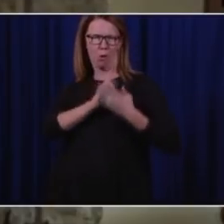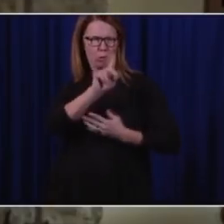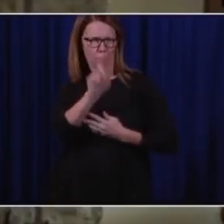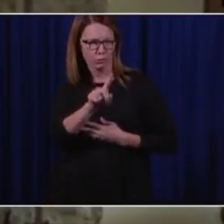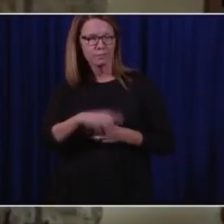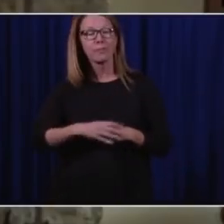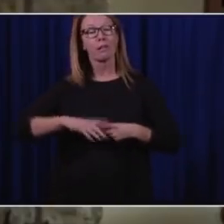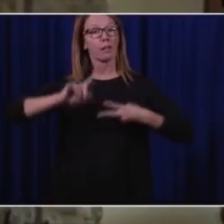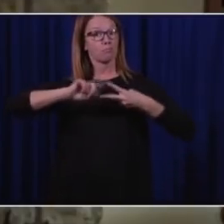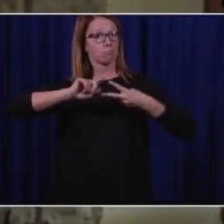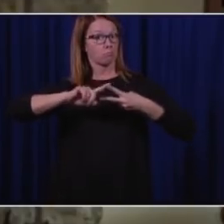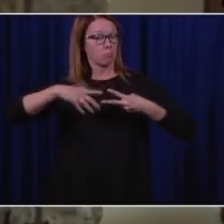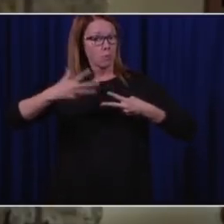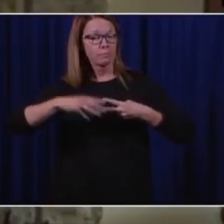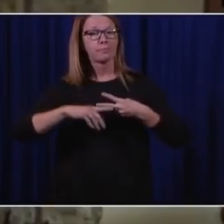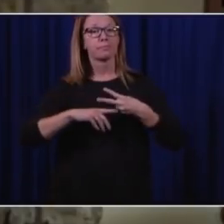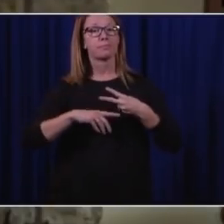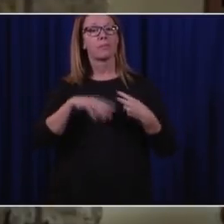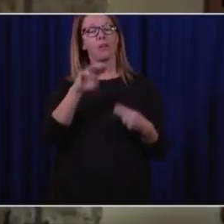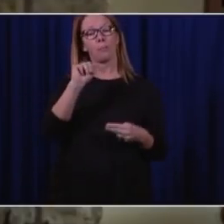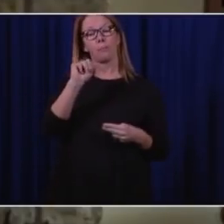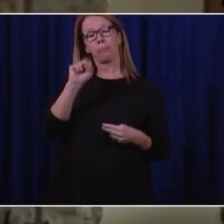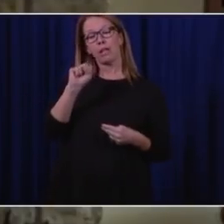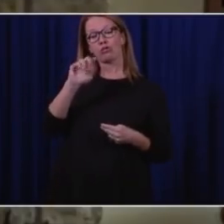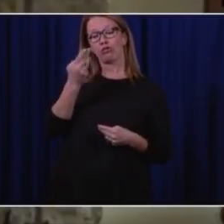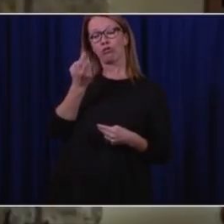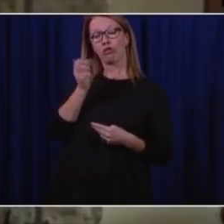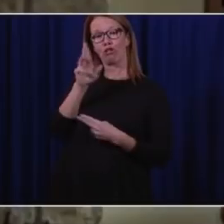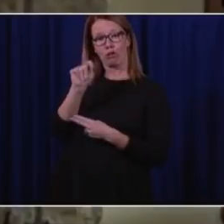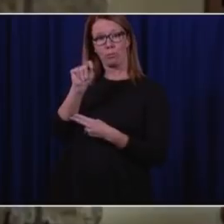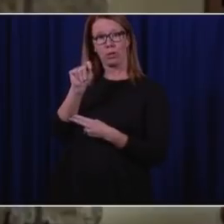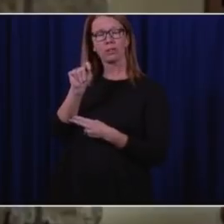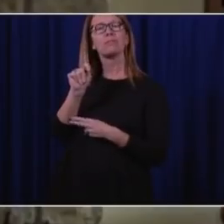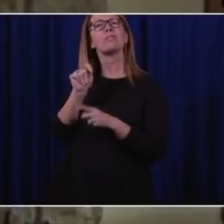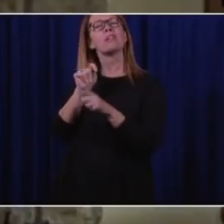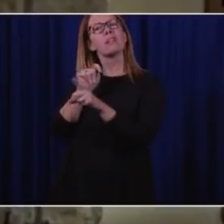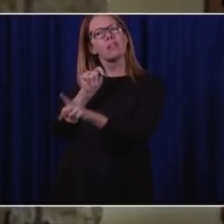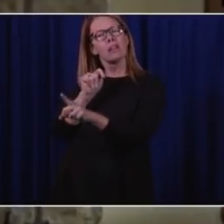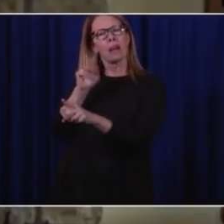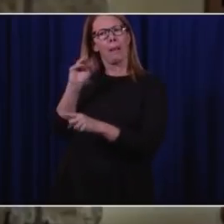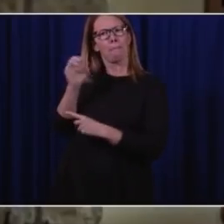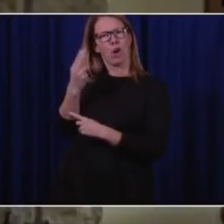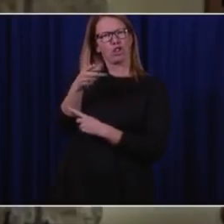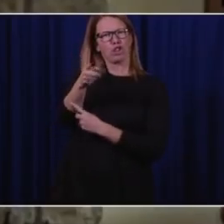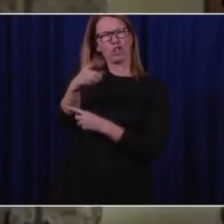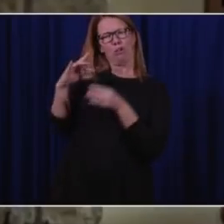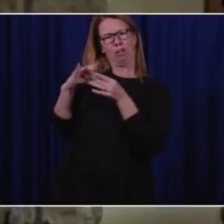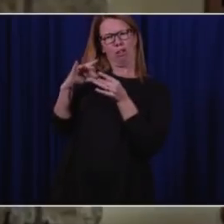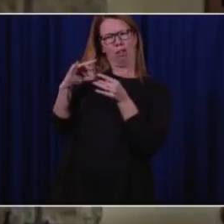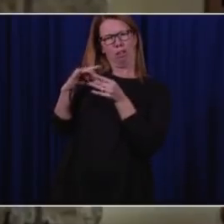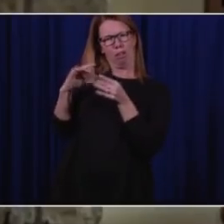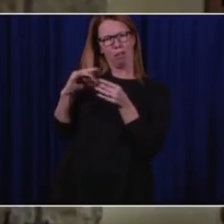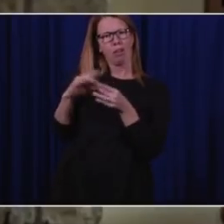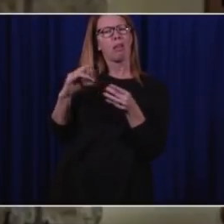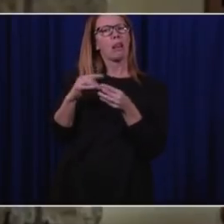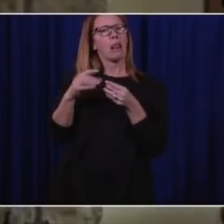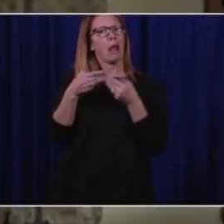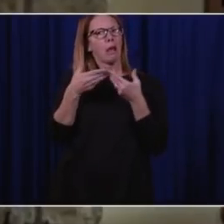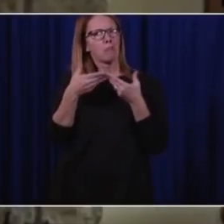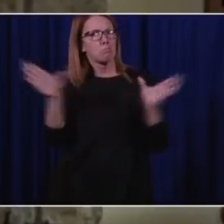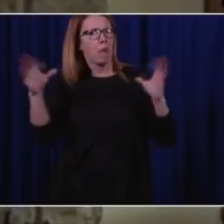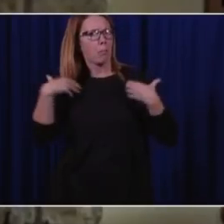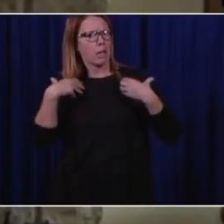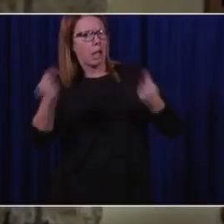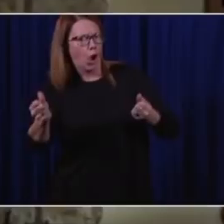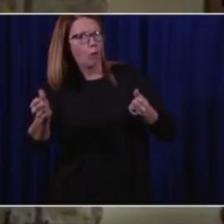first question is for Ms. Herbert. In reference to March, you said public health measures we had back then,